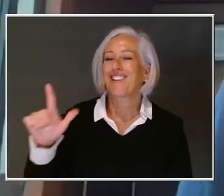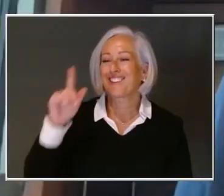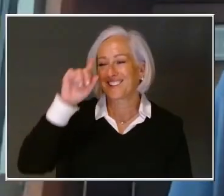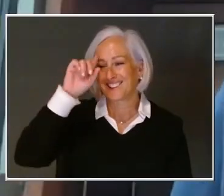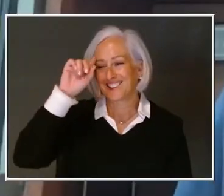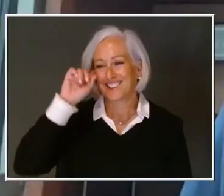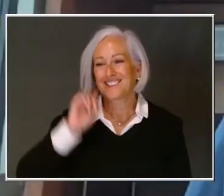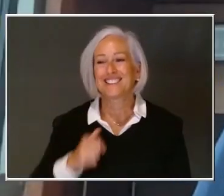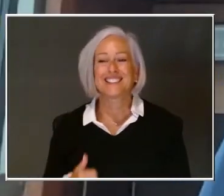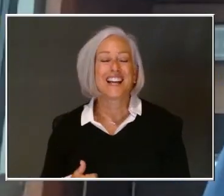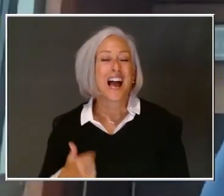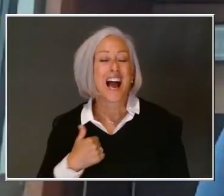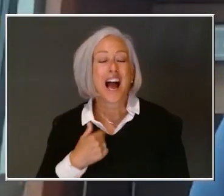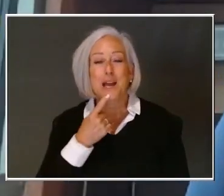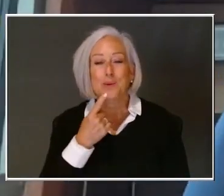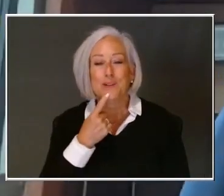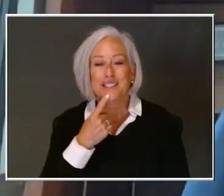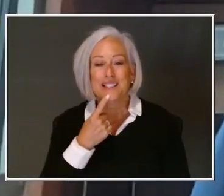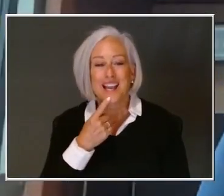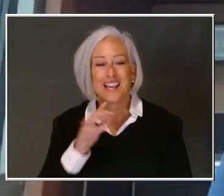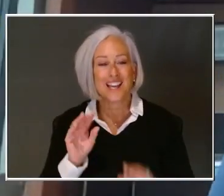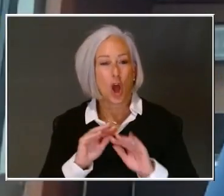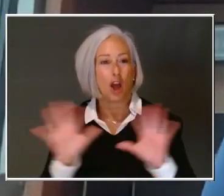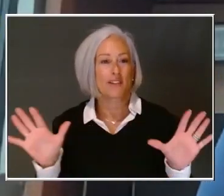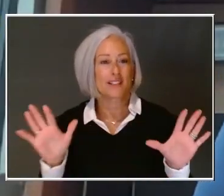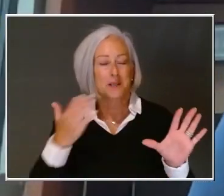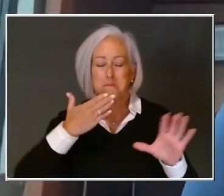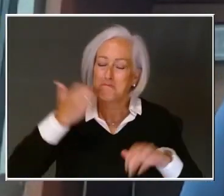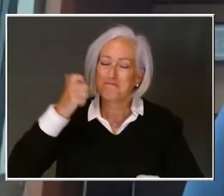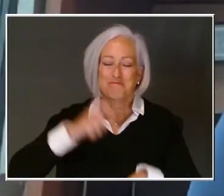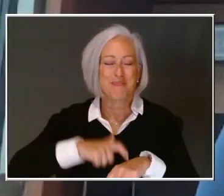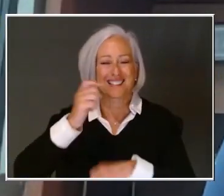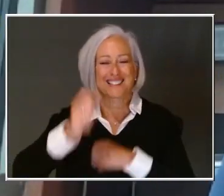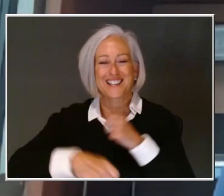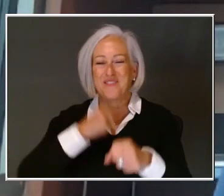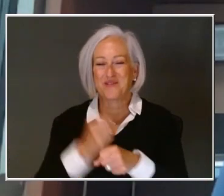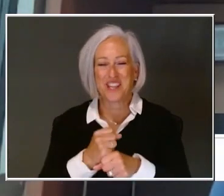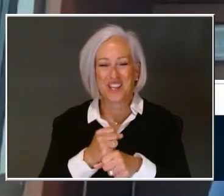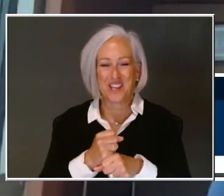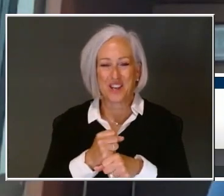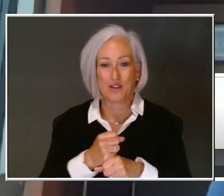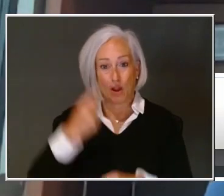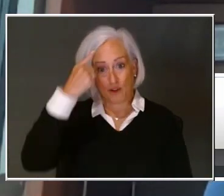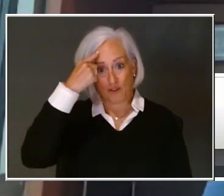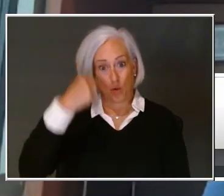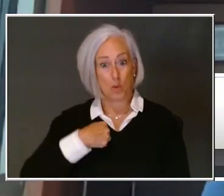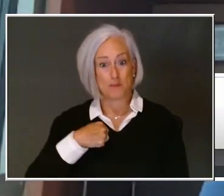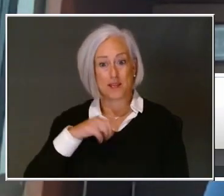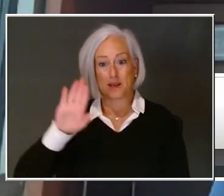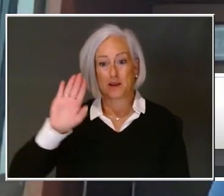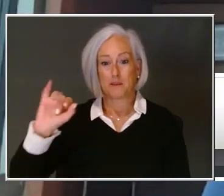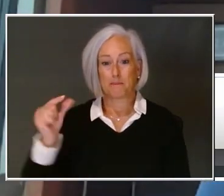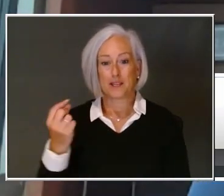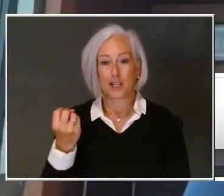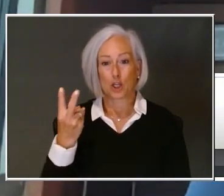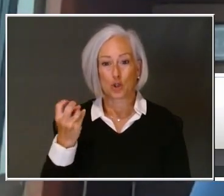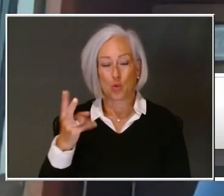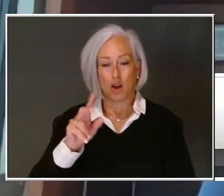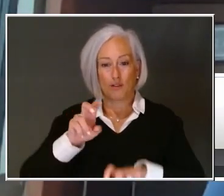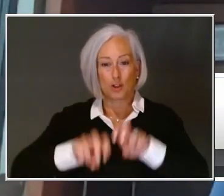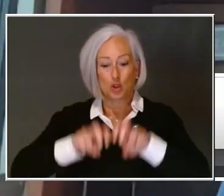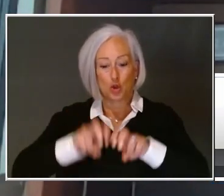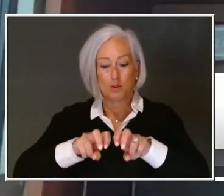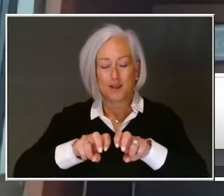I would just say that obviously this is the best time of year, and I really think that, to me, the Big 12 tournament's probably the most fun of